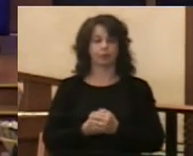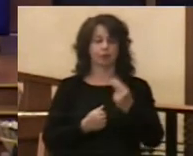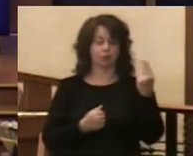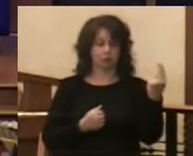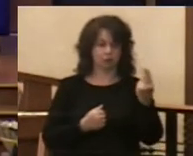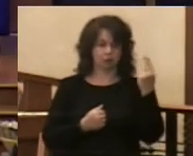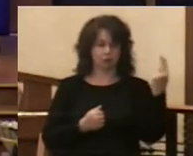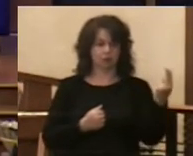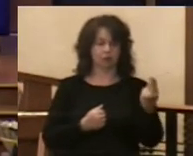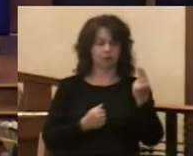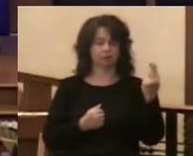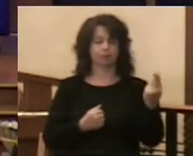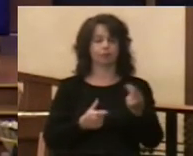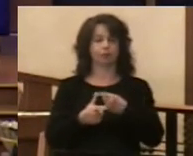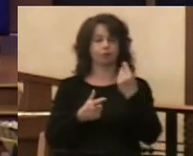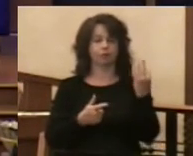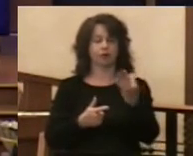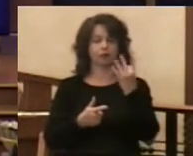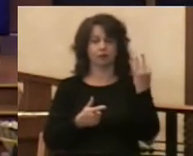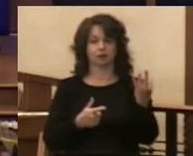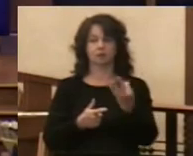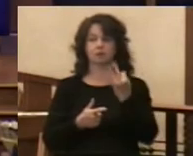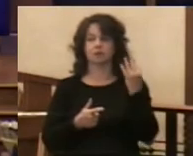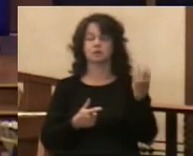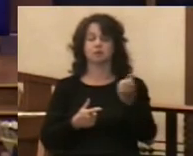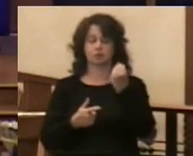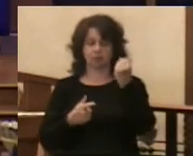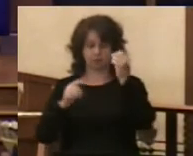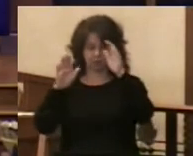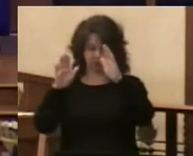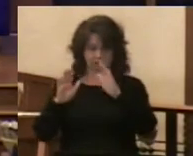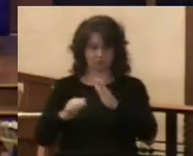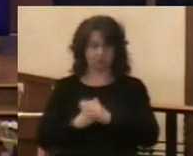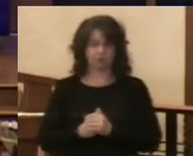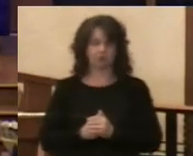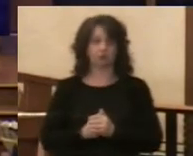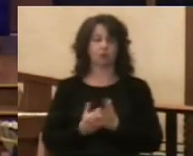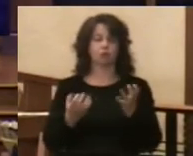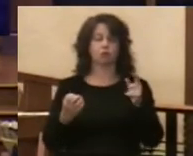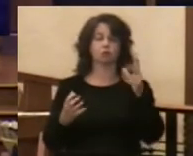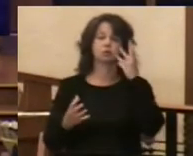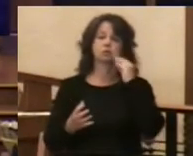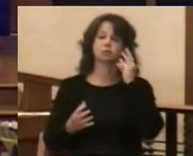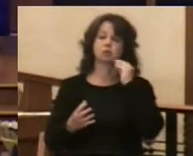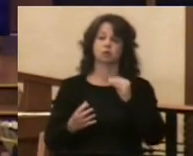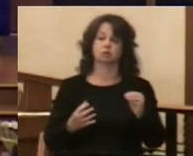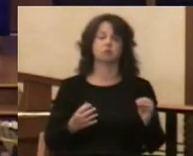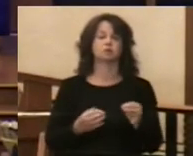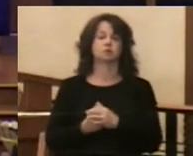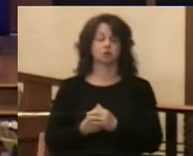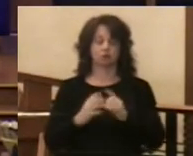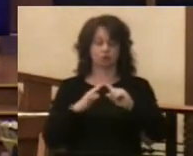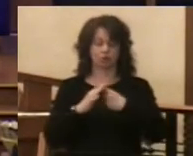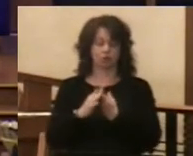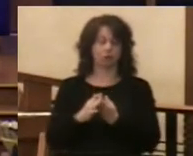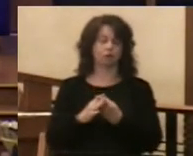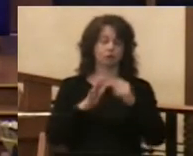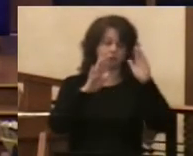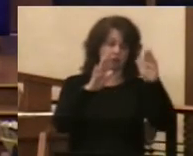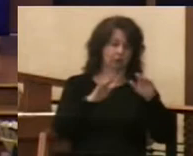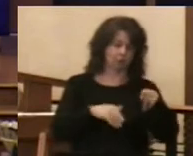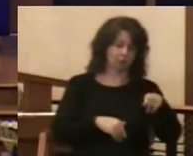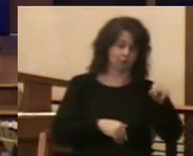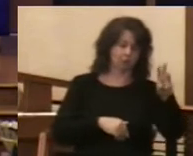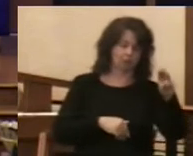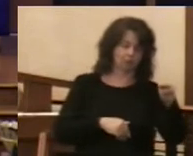Easter services, and I invite you to experience the entirety of Holy Week from Palm Sunday all the way through so that